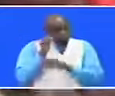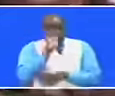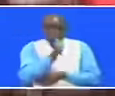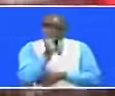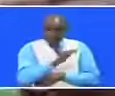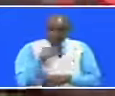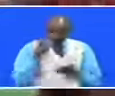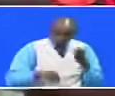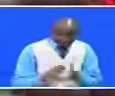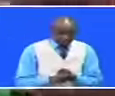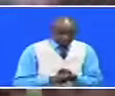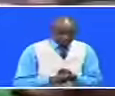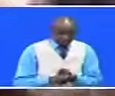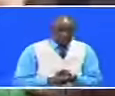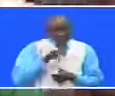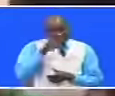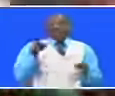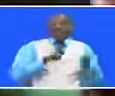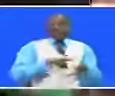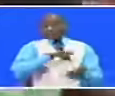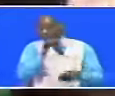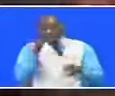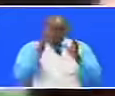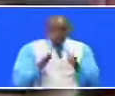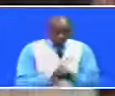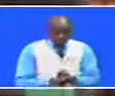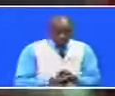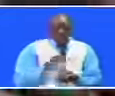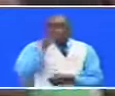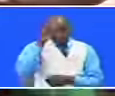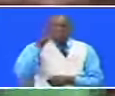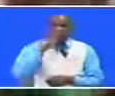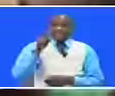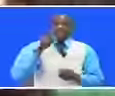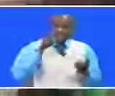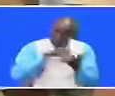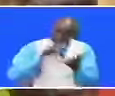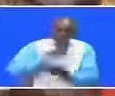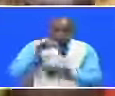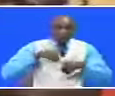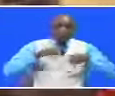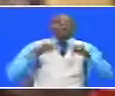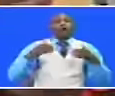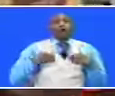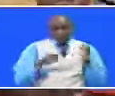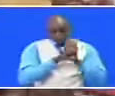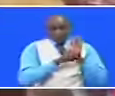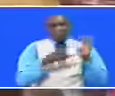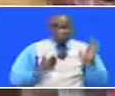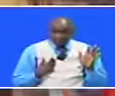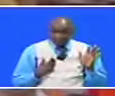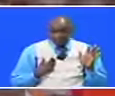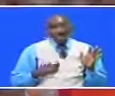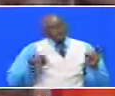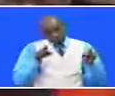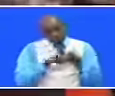Makori, responded saying that, just like any other entrant, Obado met the conditions set out in the party constitution and the